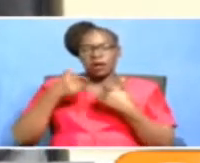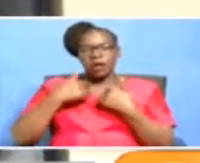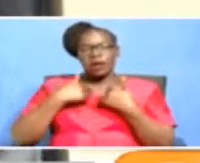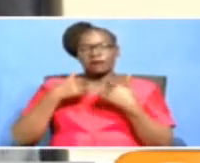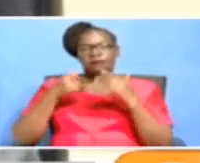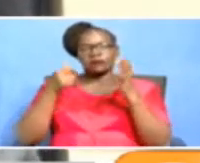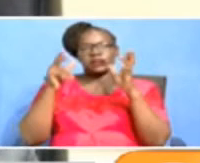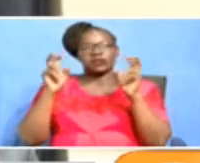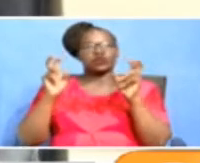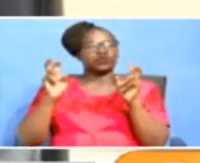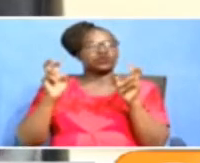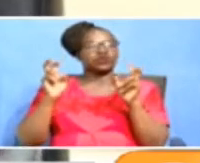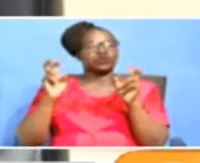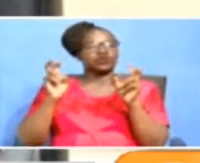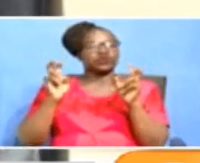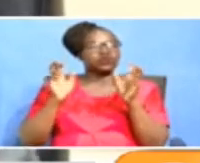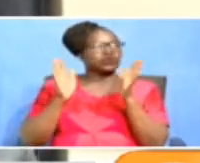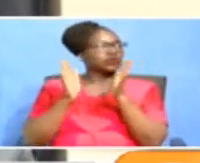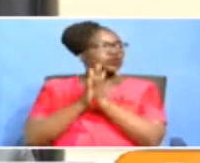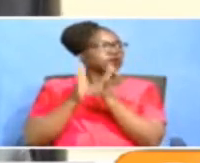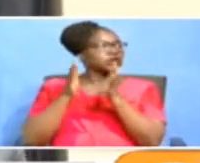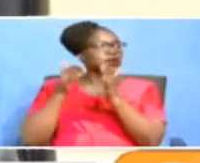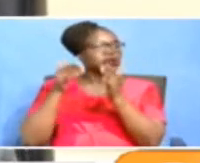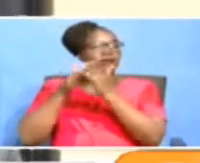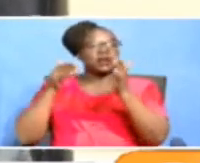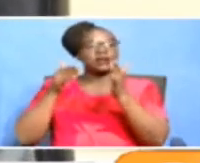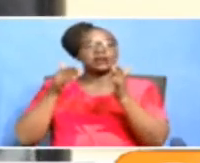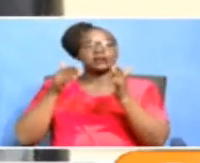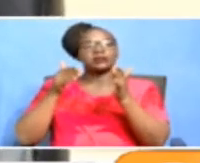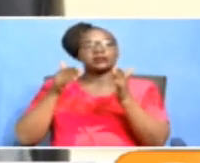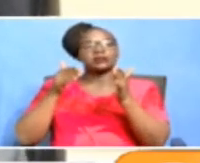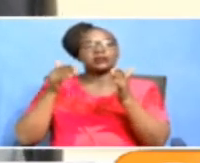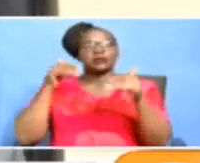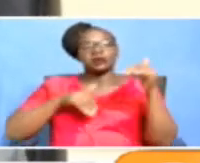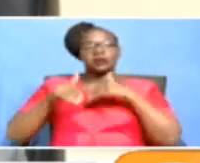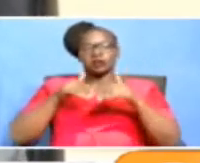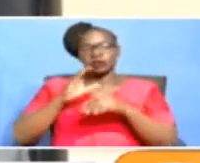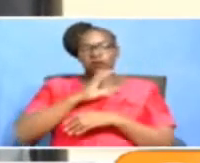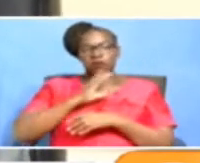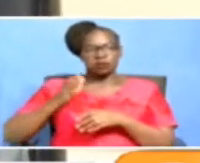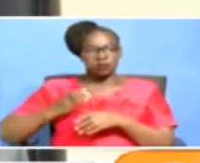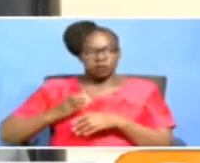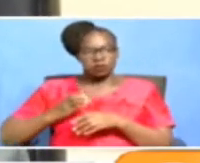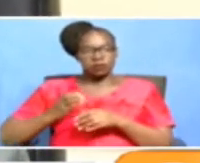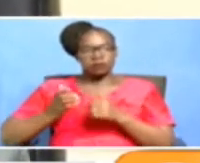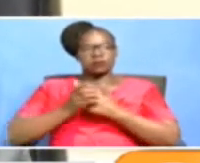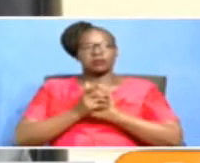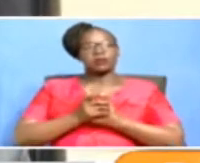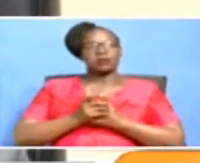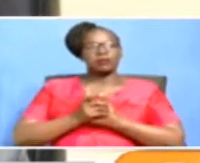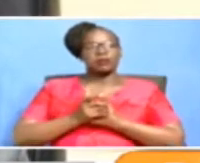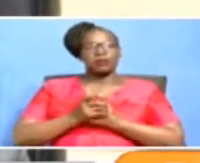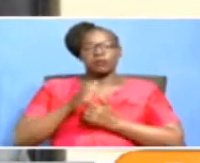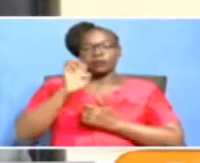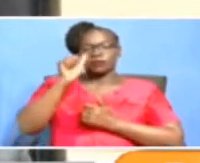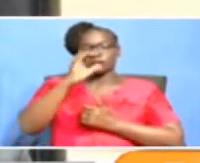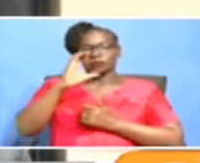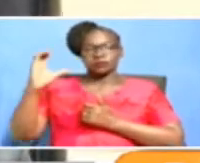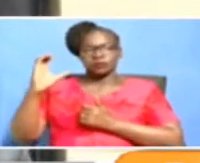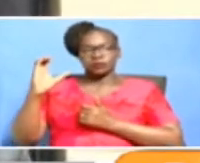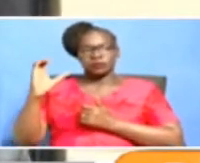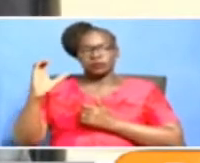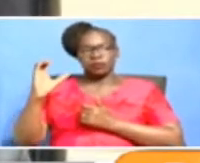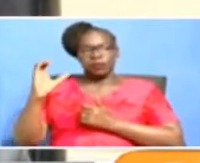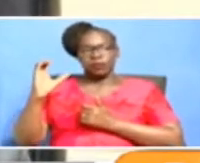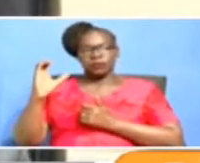issues with the Ethics and Corruption Commission, ESCC,